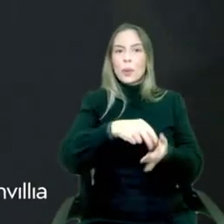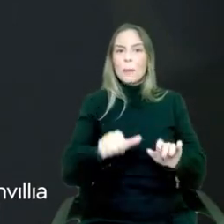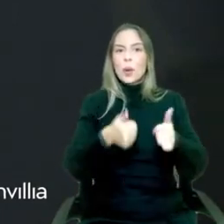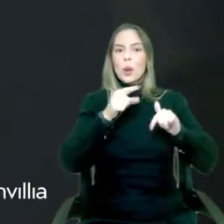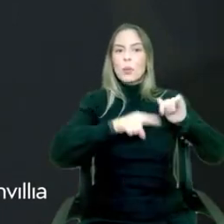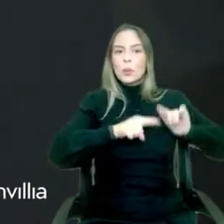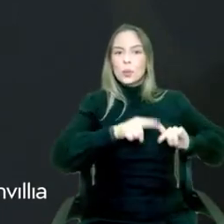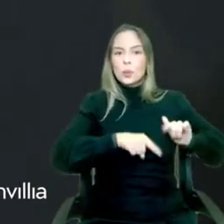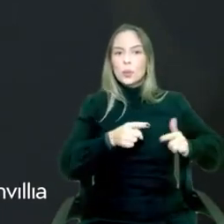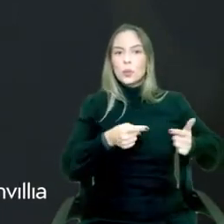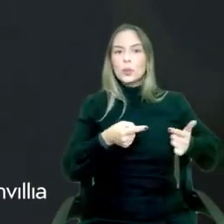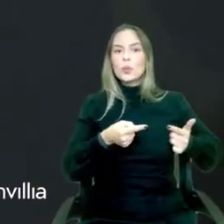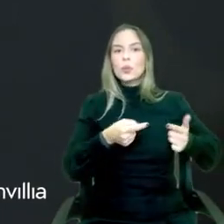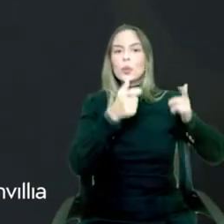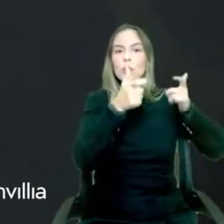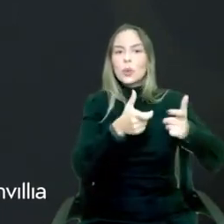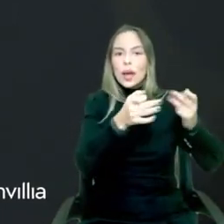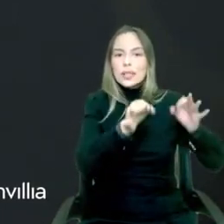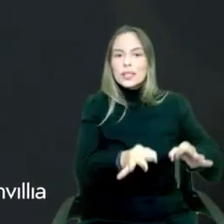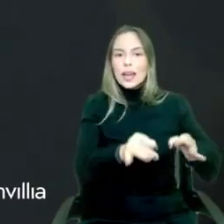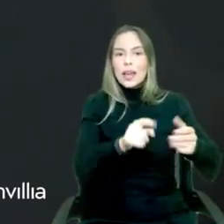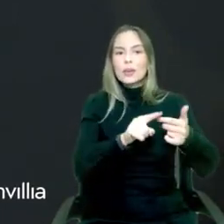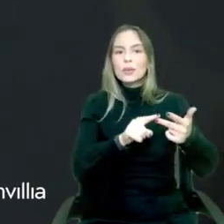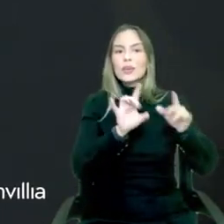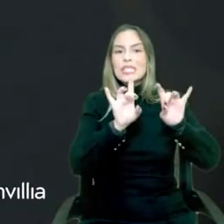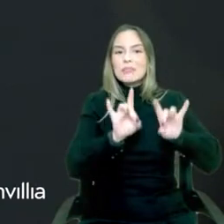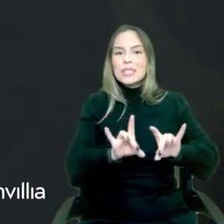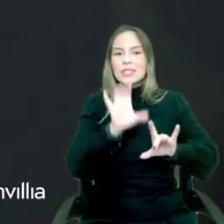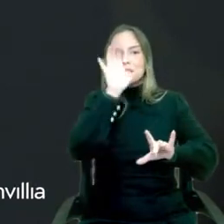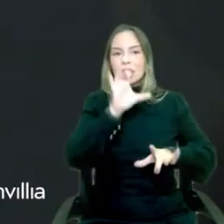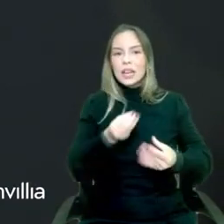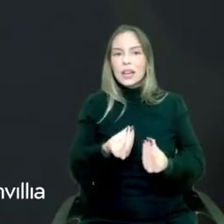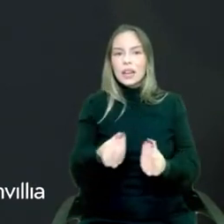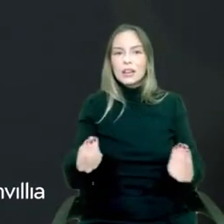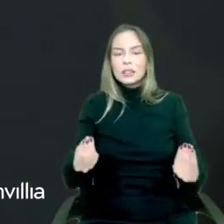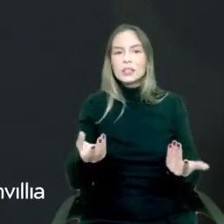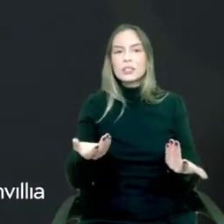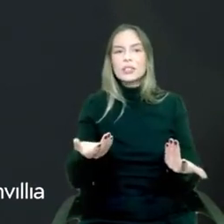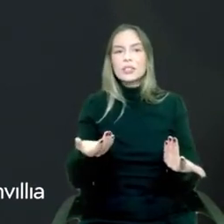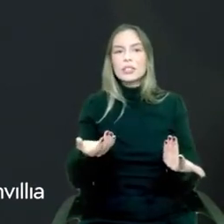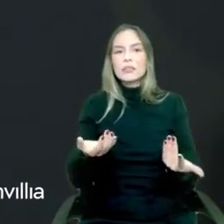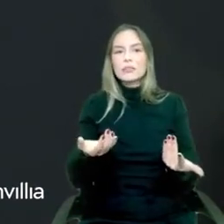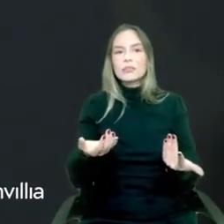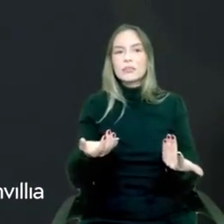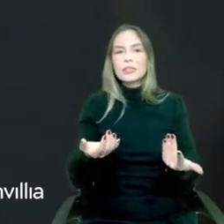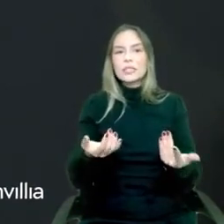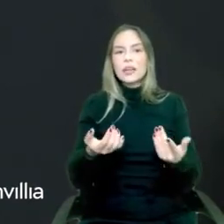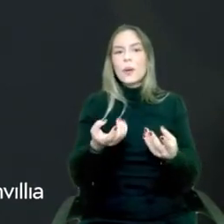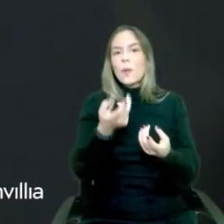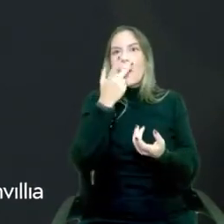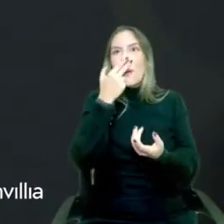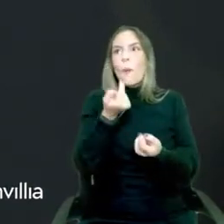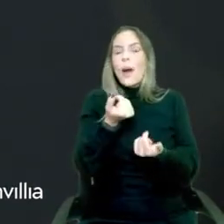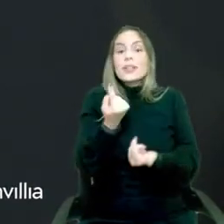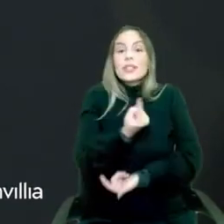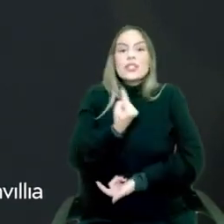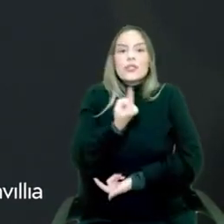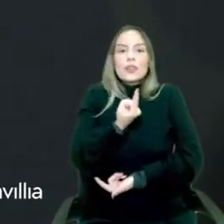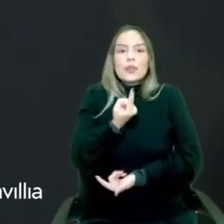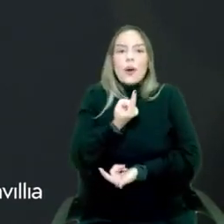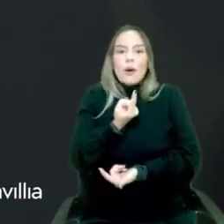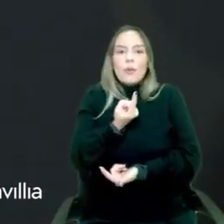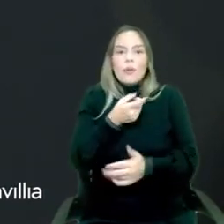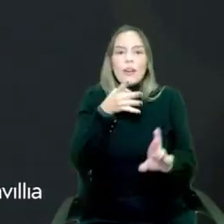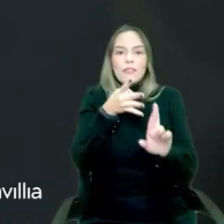places, make them very specific, you know, almost down to an individual basis. You know, what's the right product for an